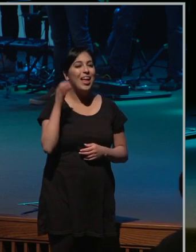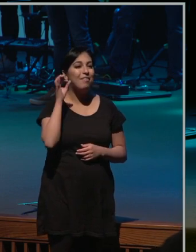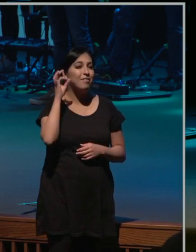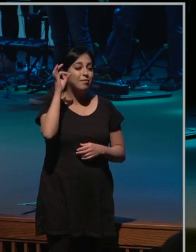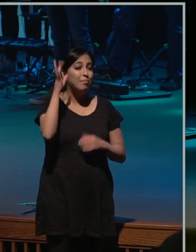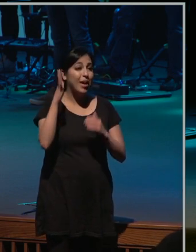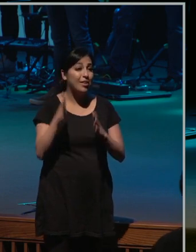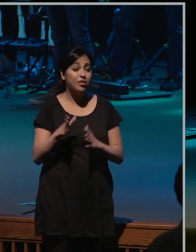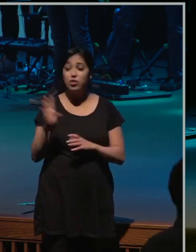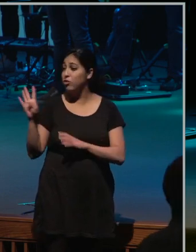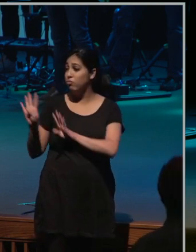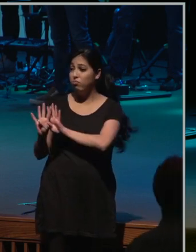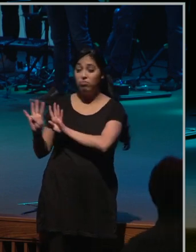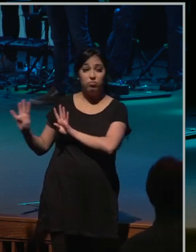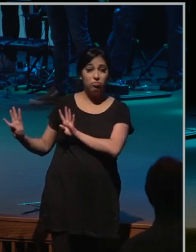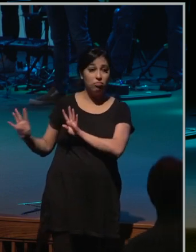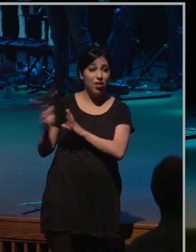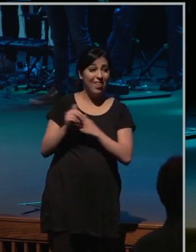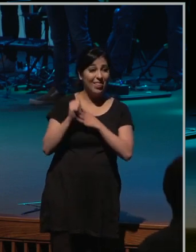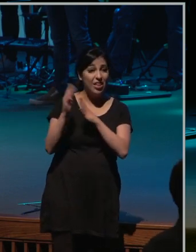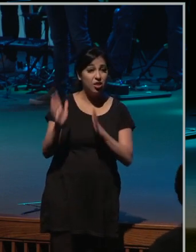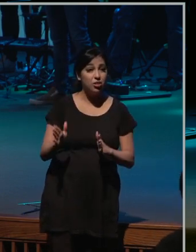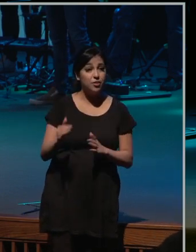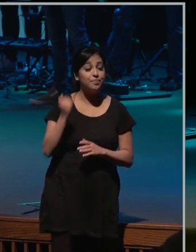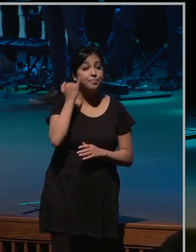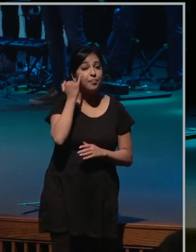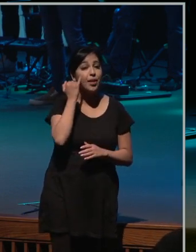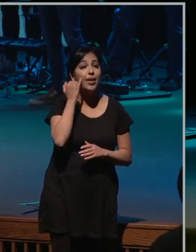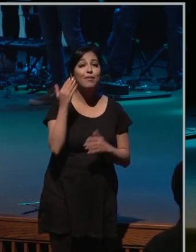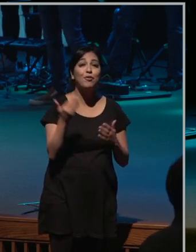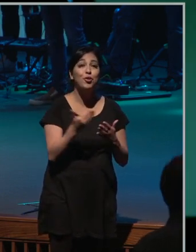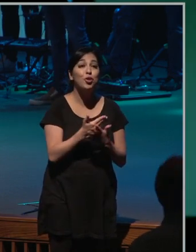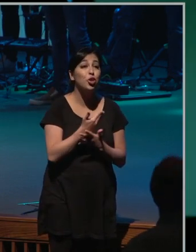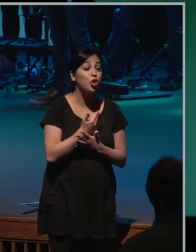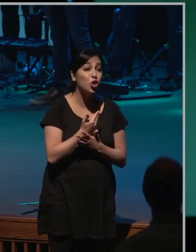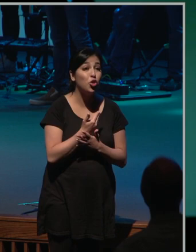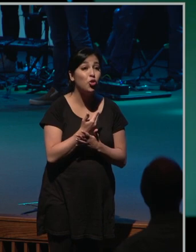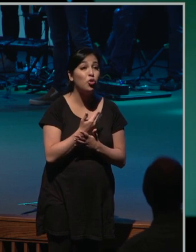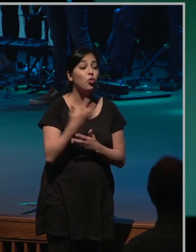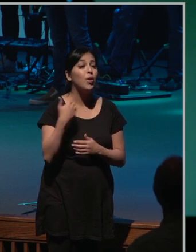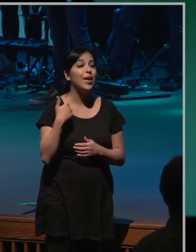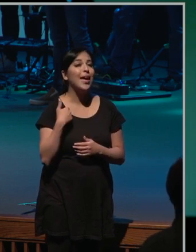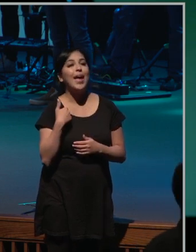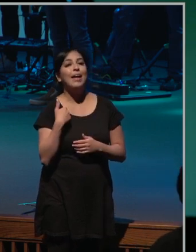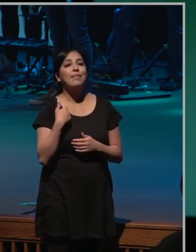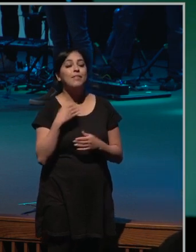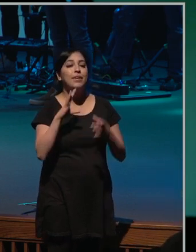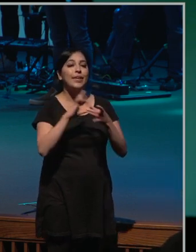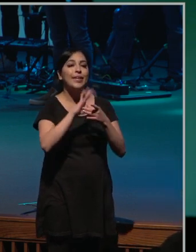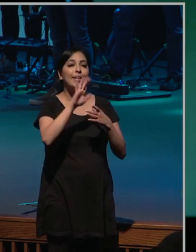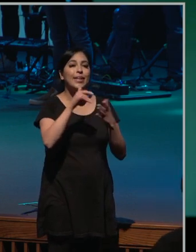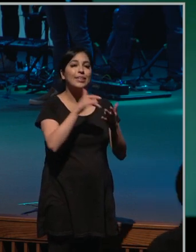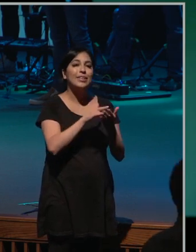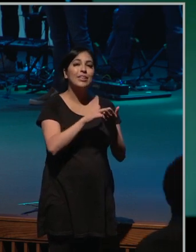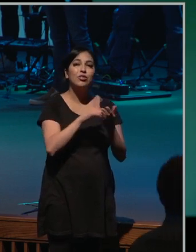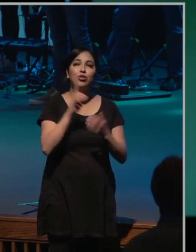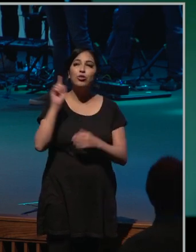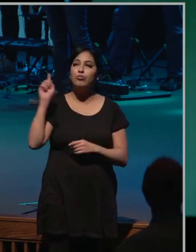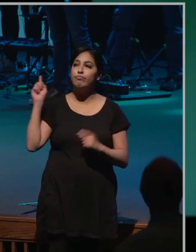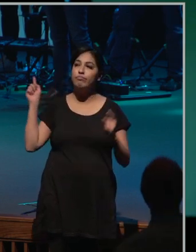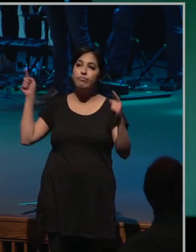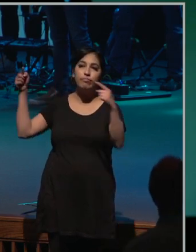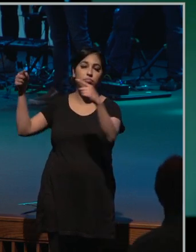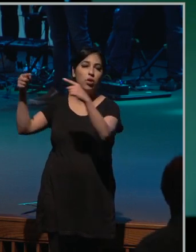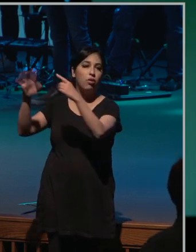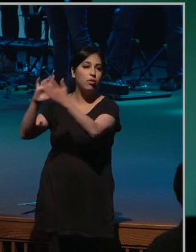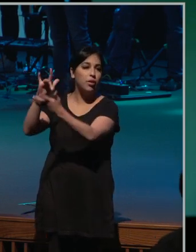you today. If you're new, we're glad you're here. We have Connect Central out through the doors and to the left. We'd